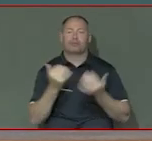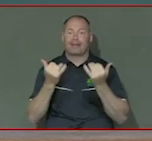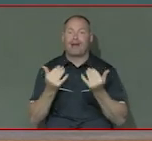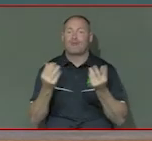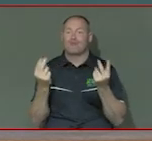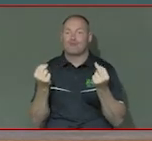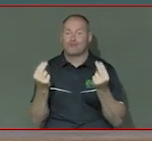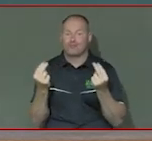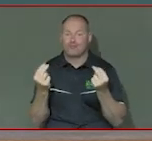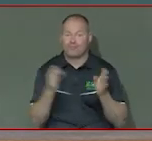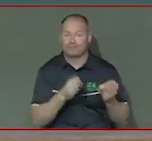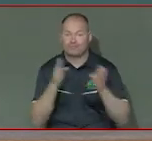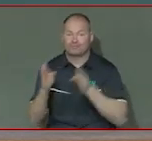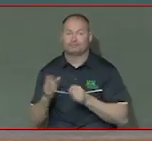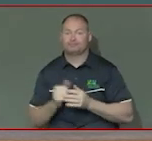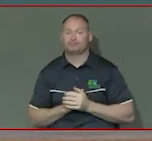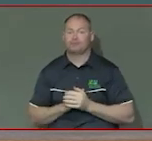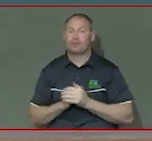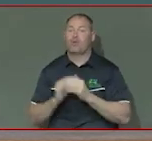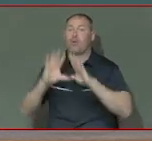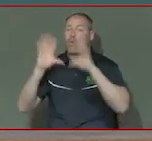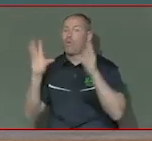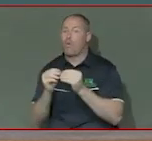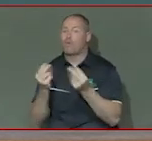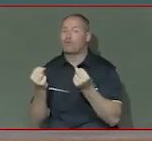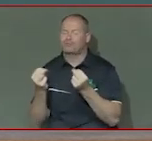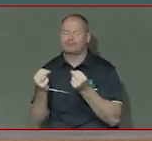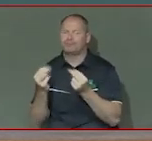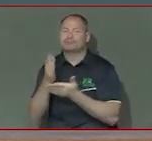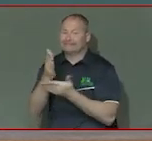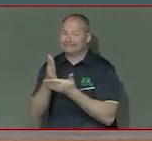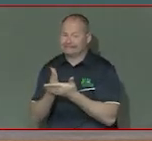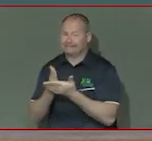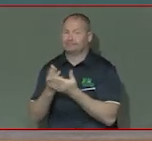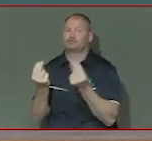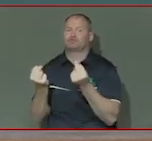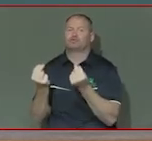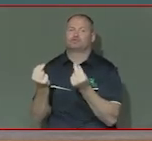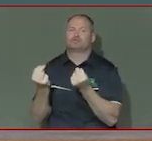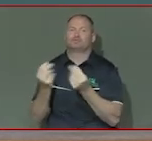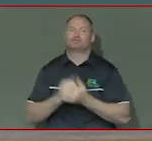ones. Not all of them, but some of them are new.